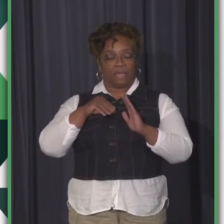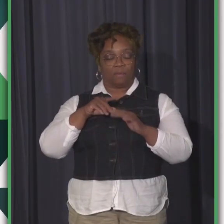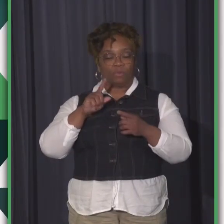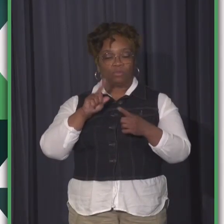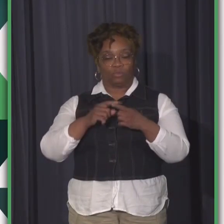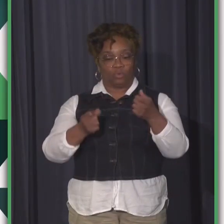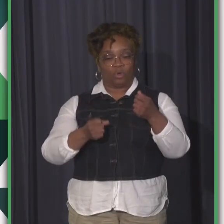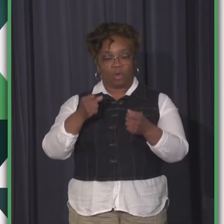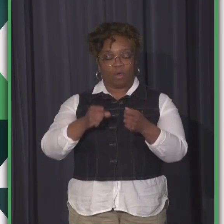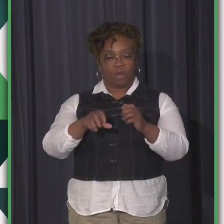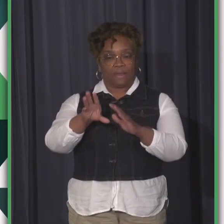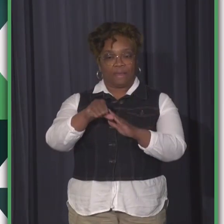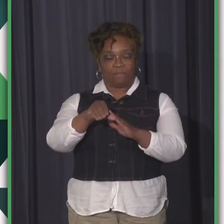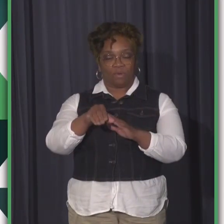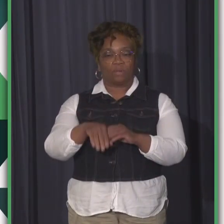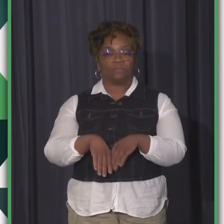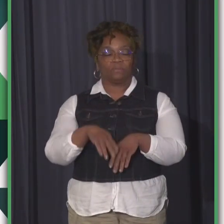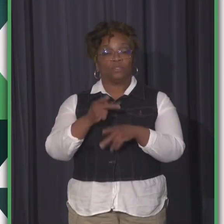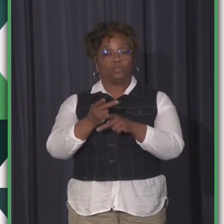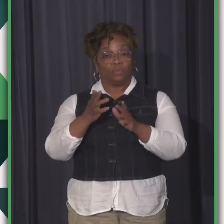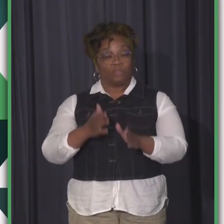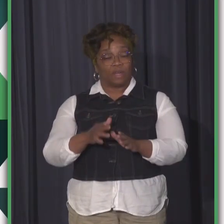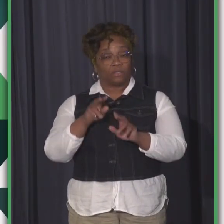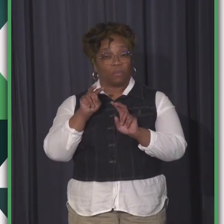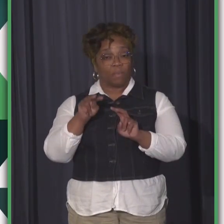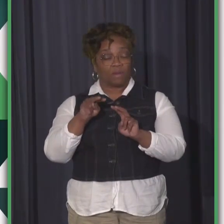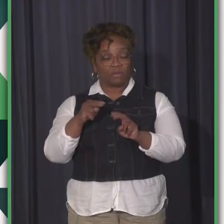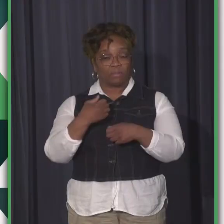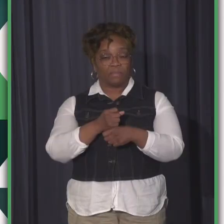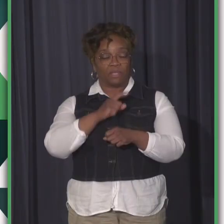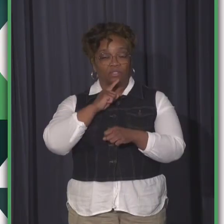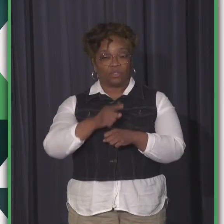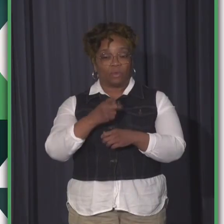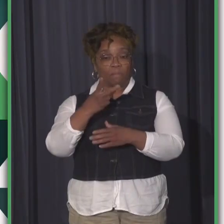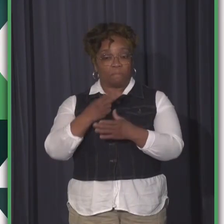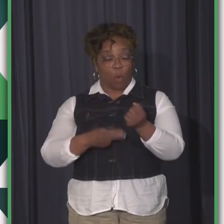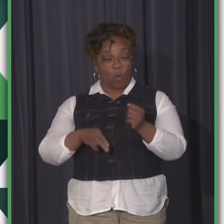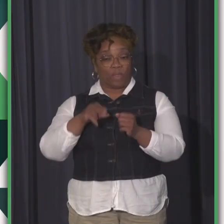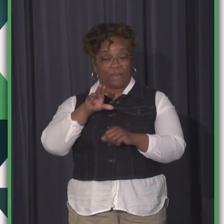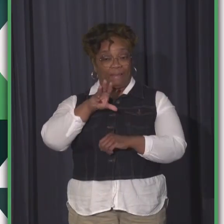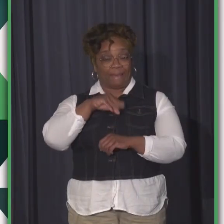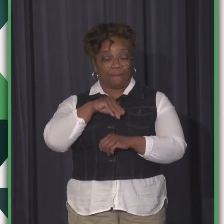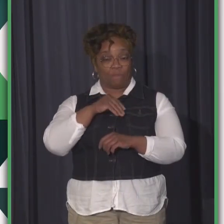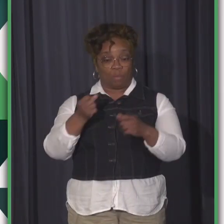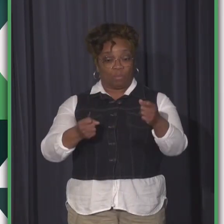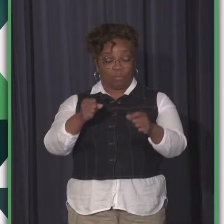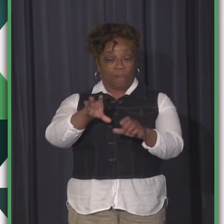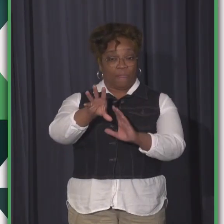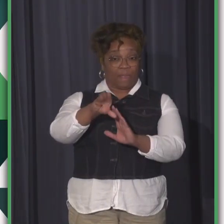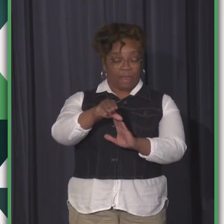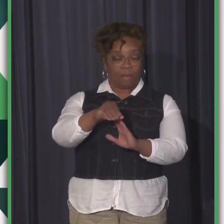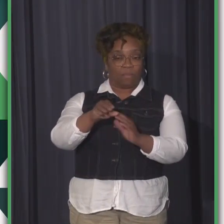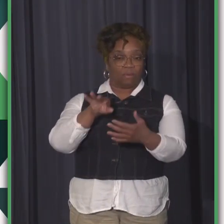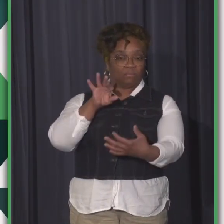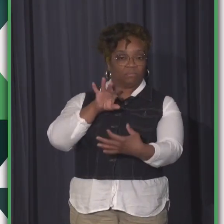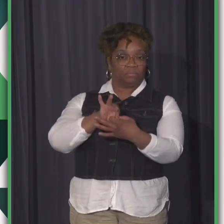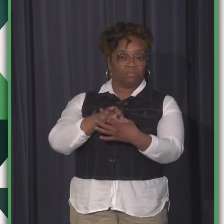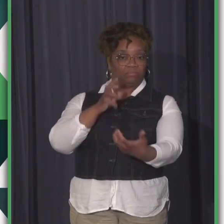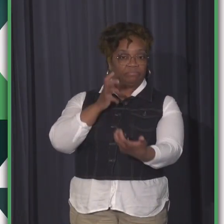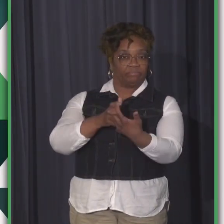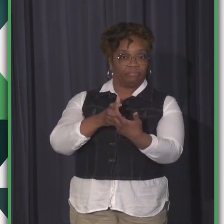by the supervisor to ensure that the body-worn cameras are synced with the camera. This is really important. If it's not synced, it won't